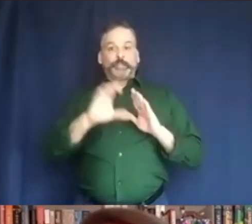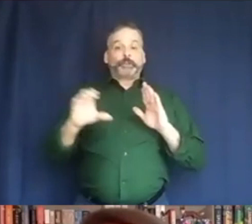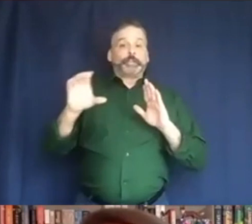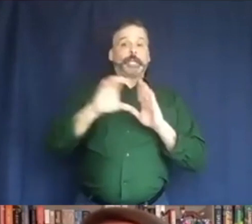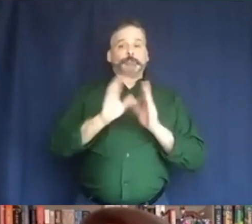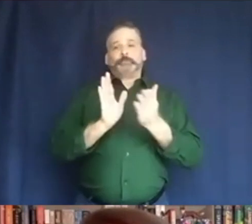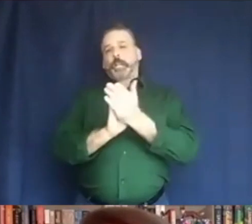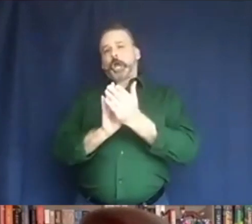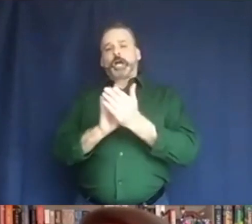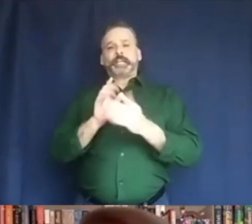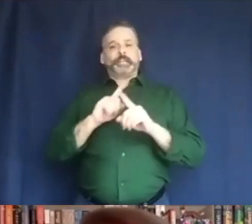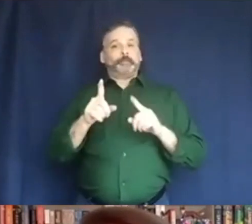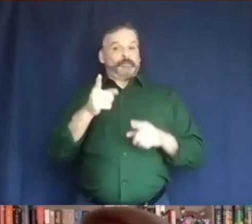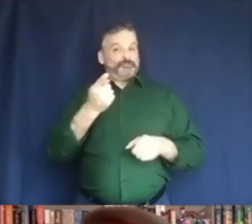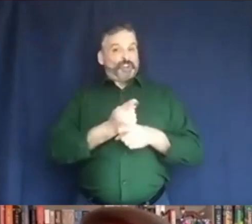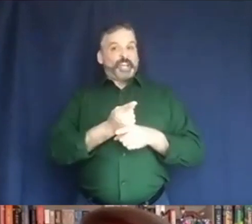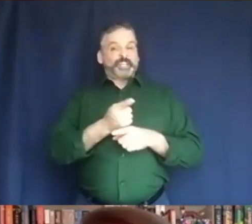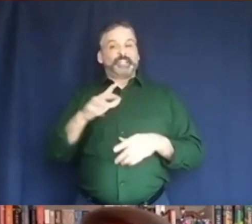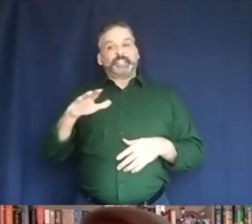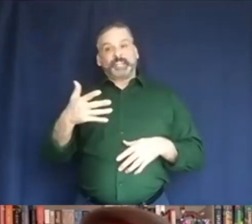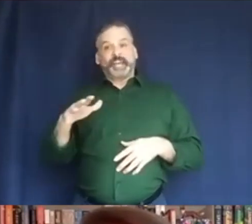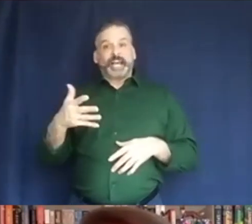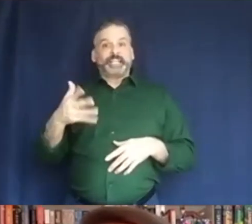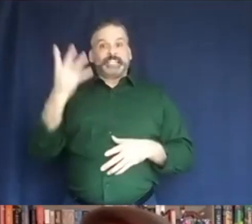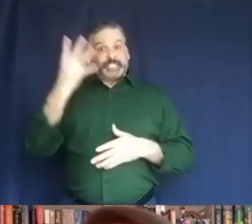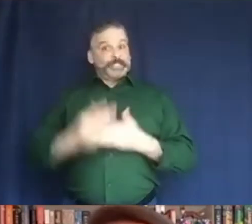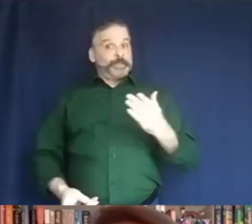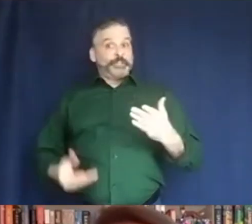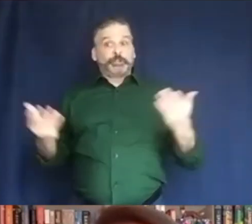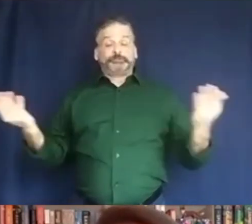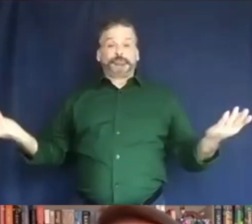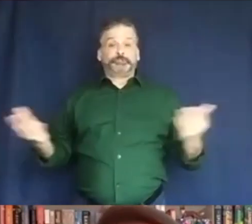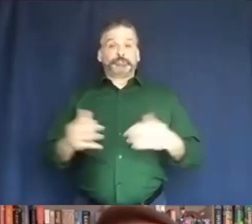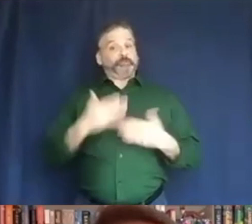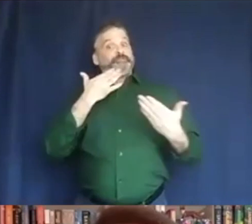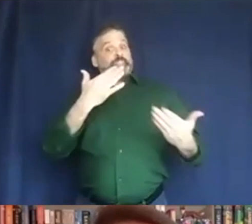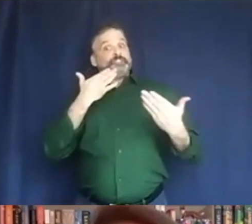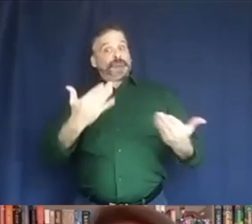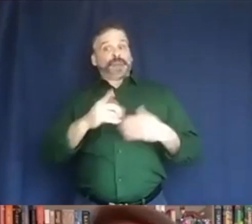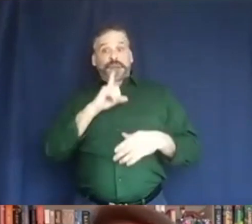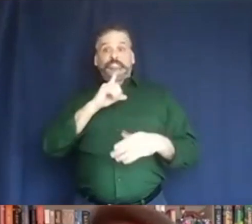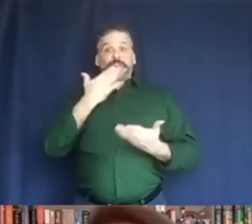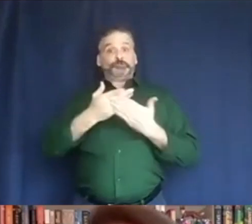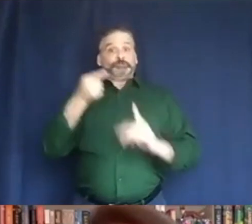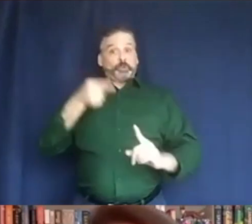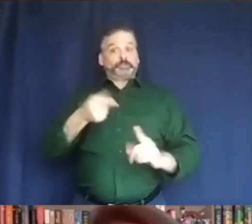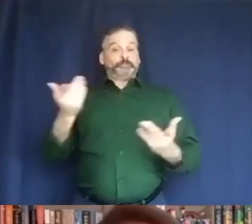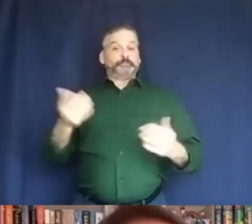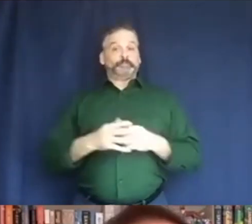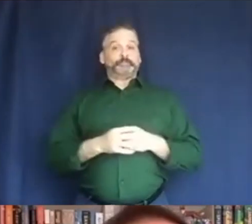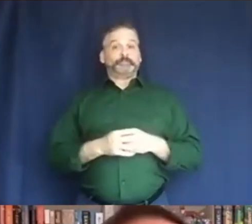but then you're right, they kind of disappear. So that, thank you, that's a really good point.